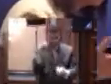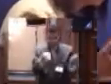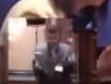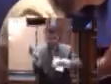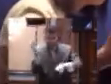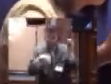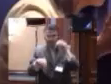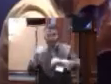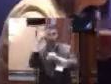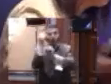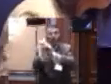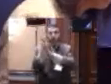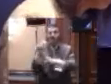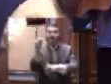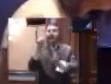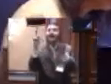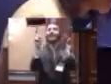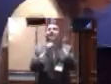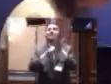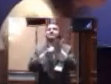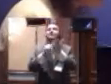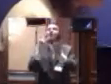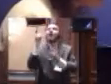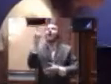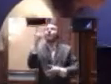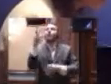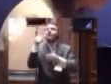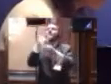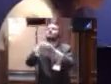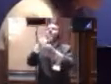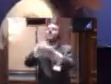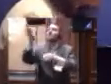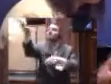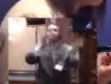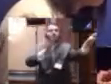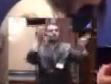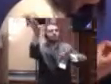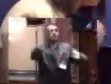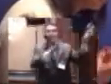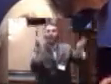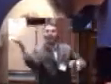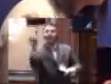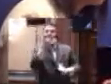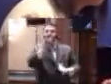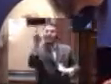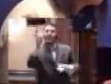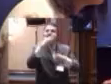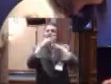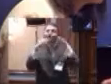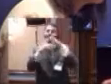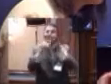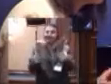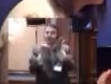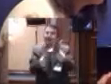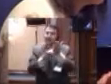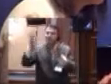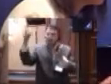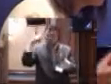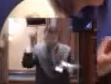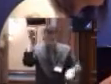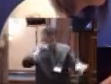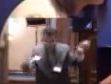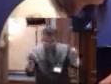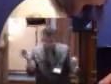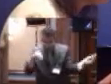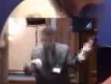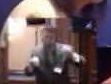nature of the process that would lead up to the constituent assembly. The views of the African National Congress of South Africa,